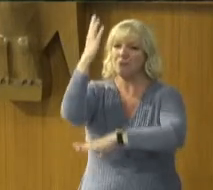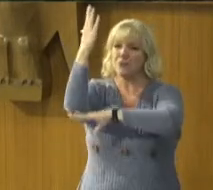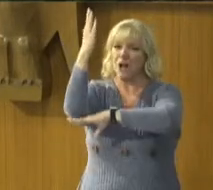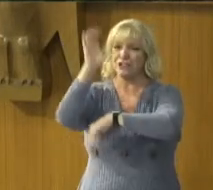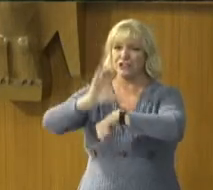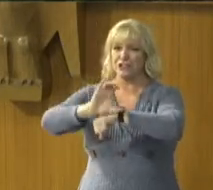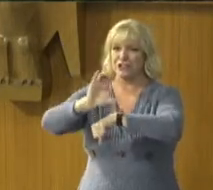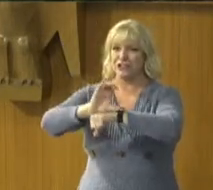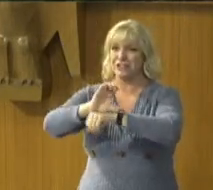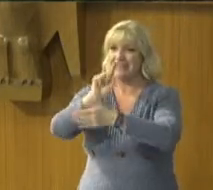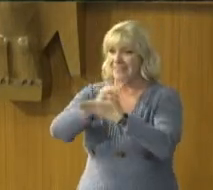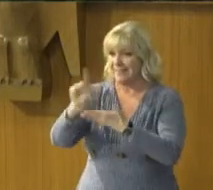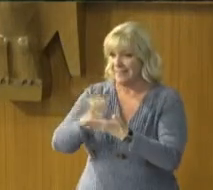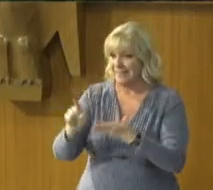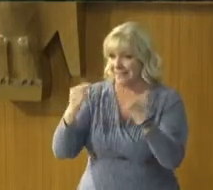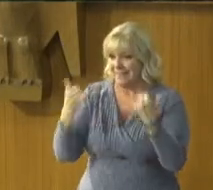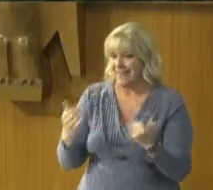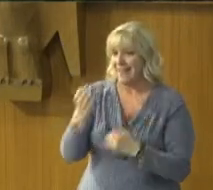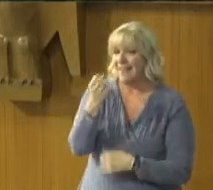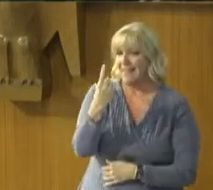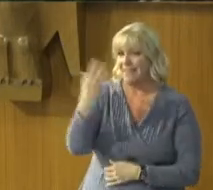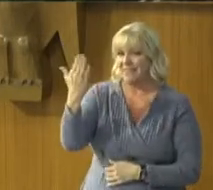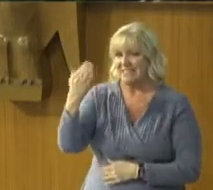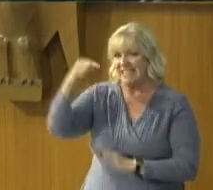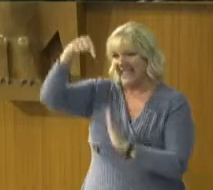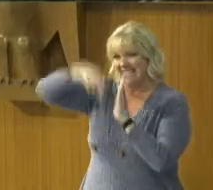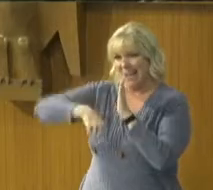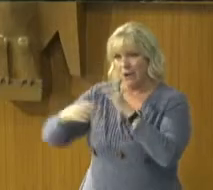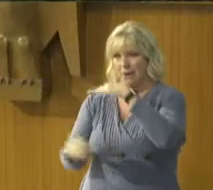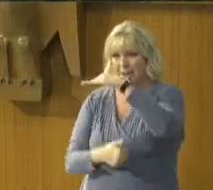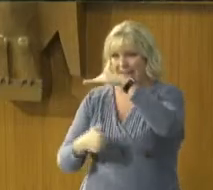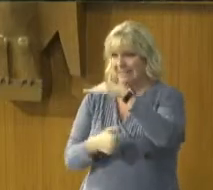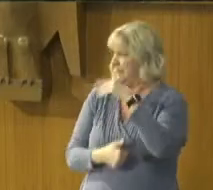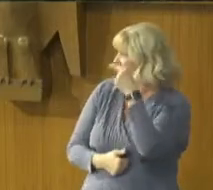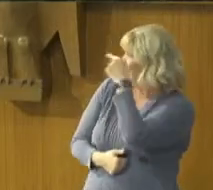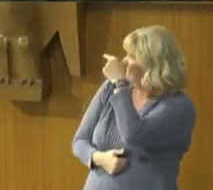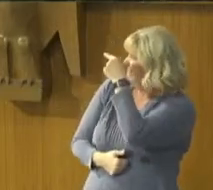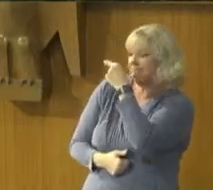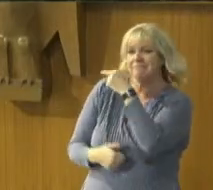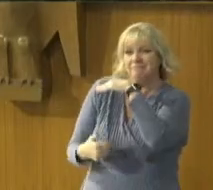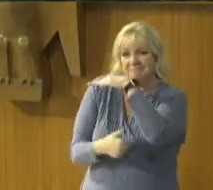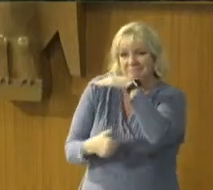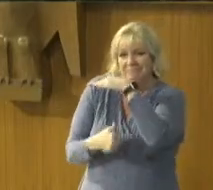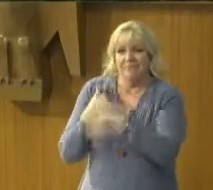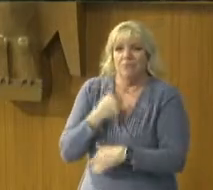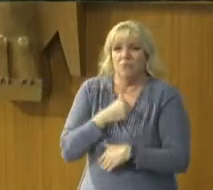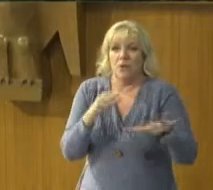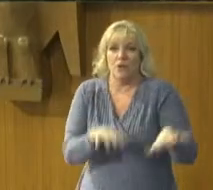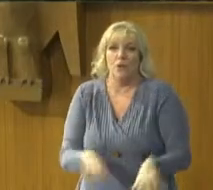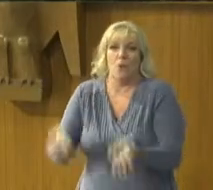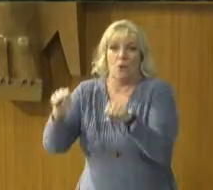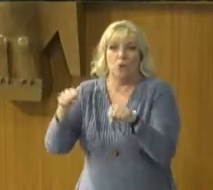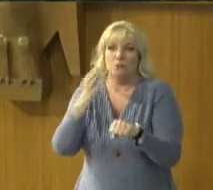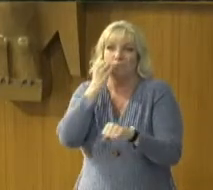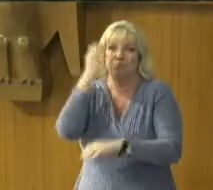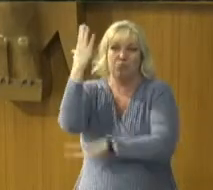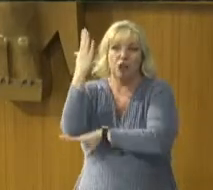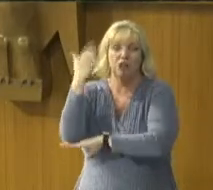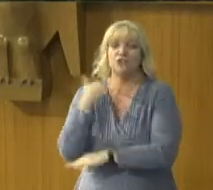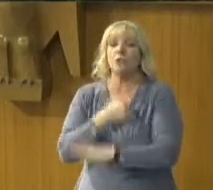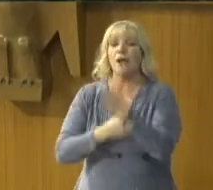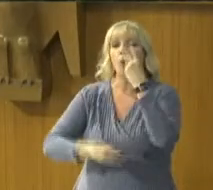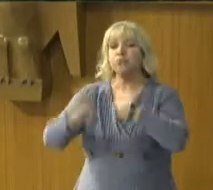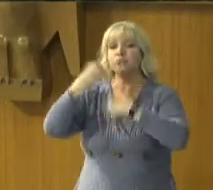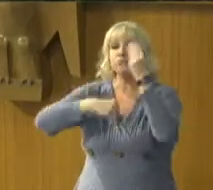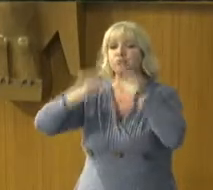every Sunday at 11:15, down in our basement of the building right here, we have a space where we just have brunch